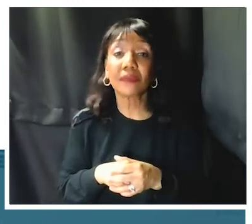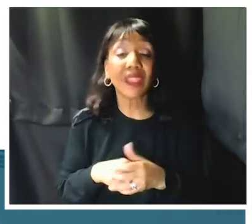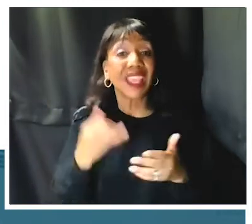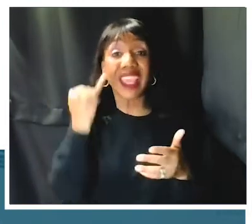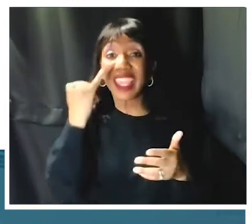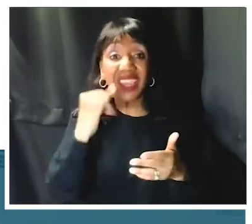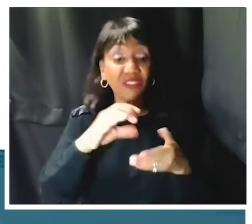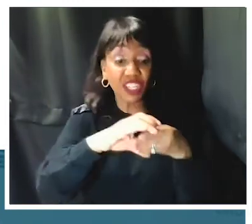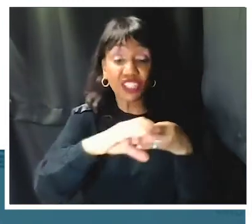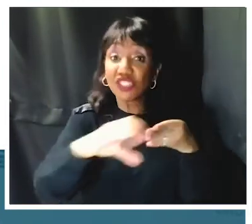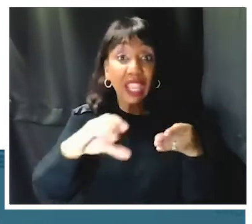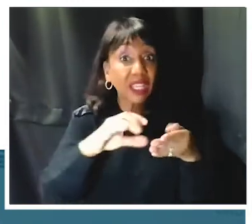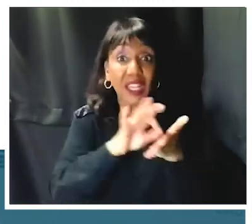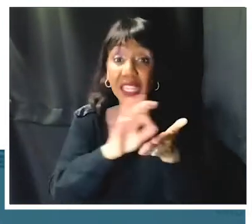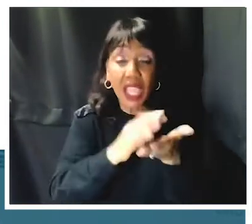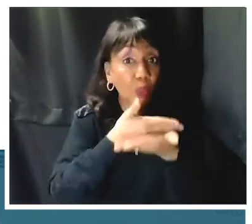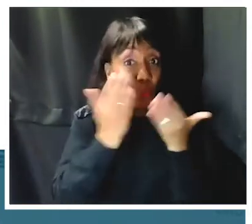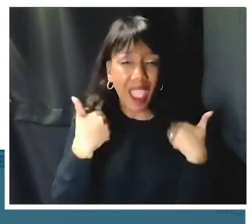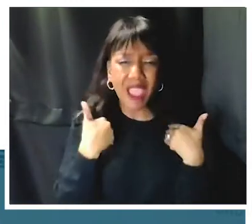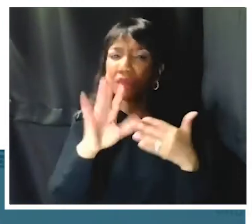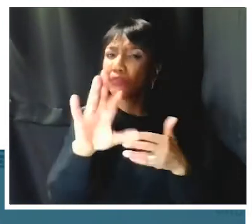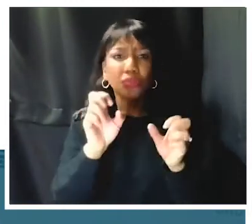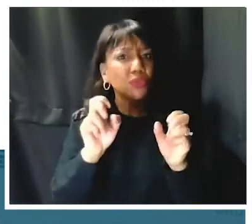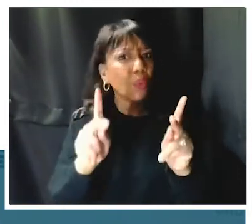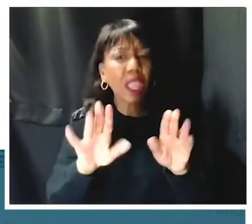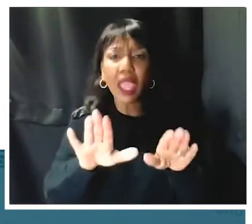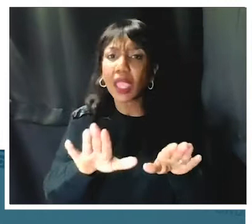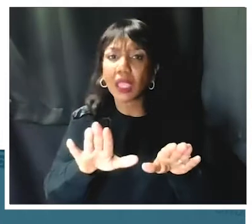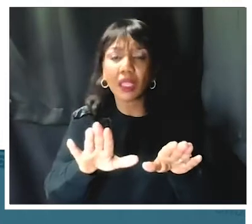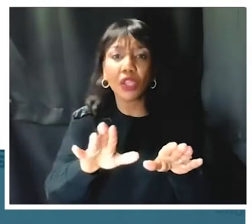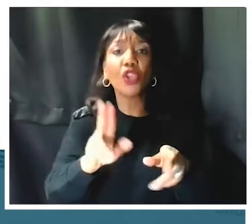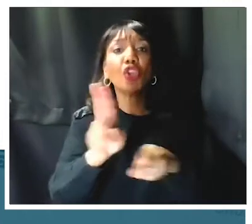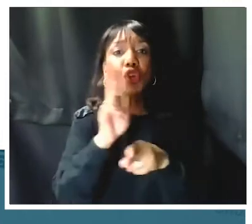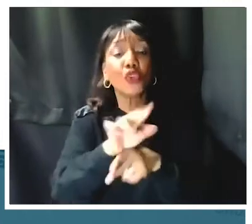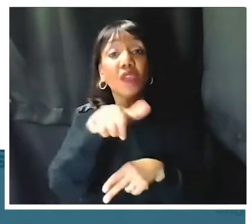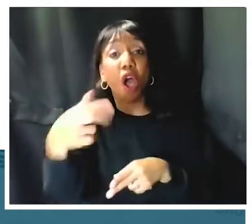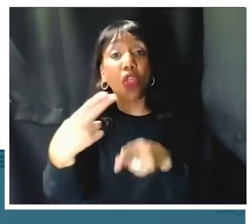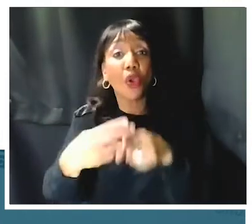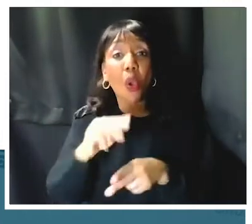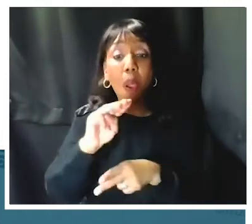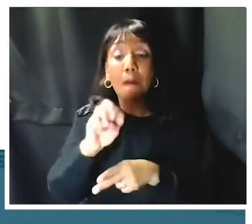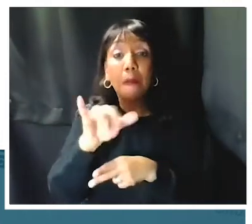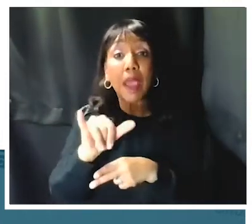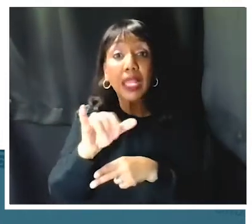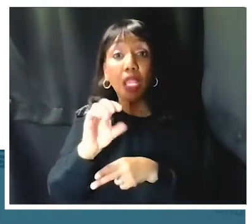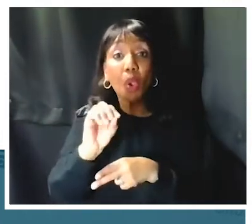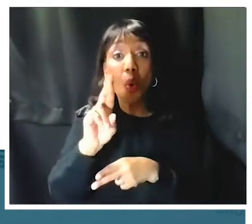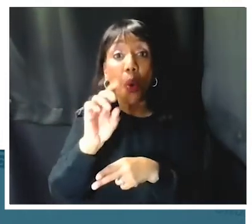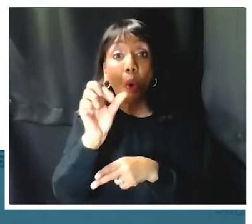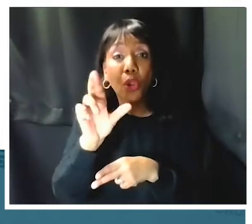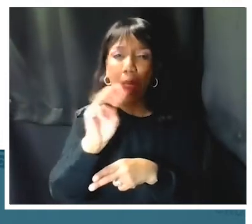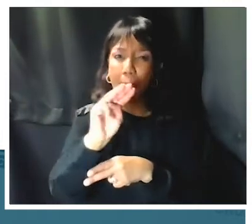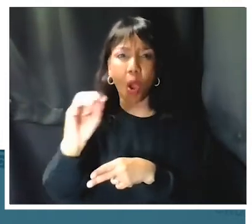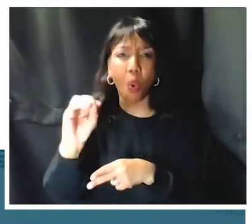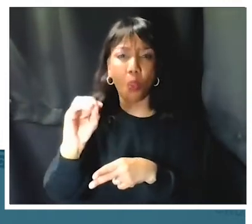If you don't have a checking account to pay your bills, it's okay. You can also use money orders.